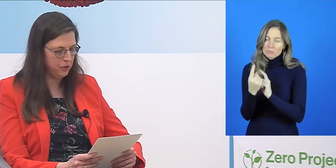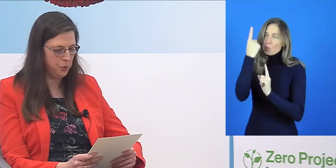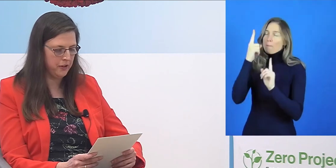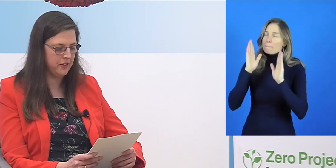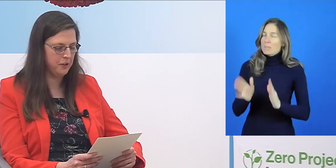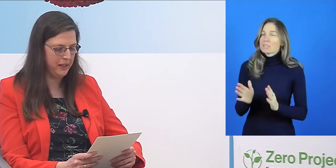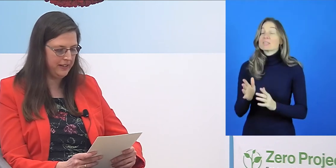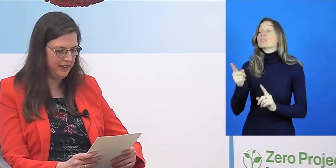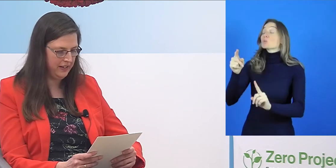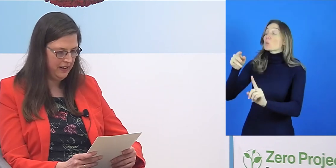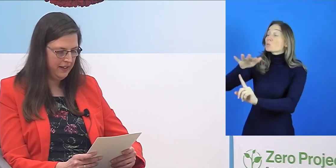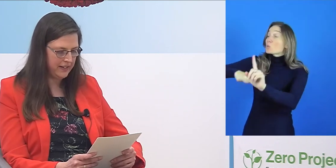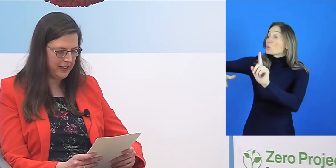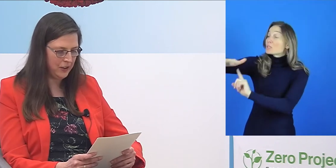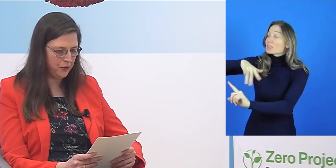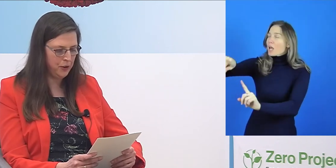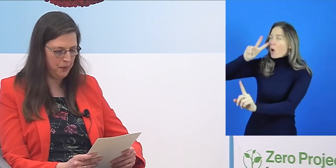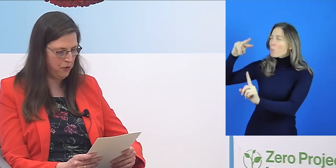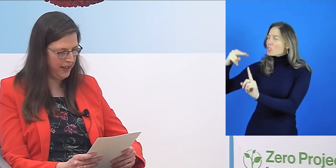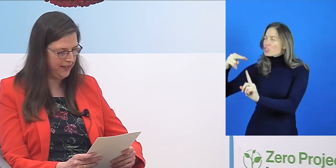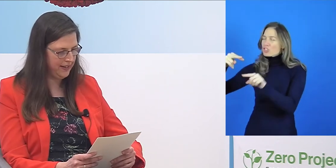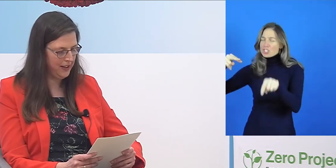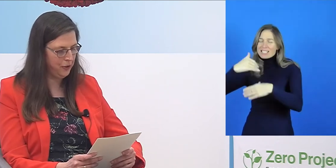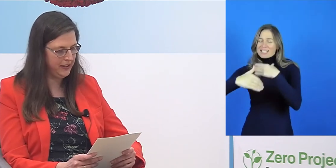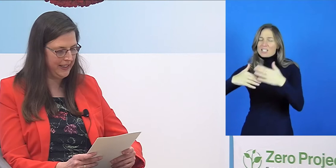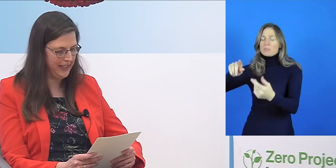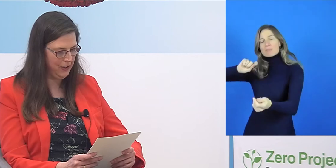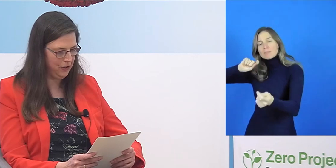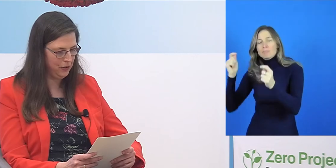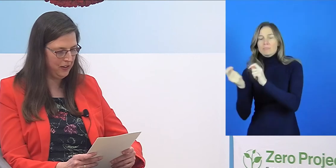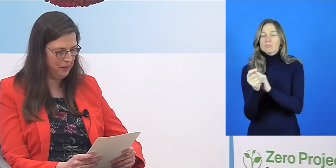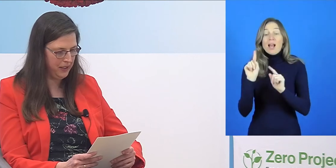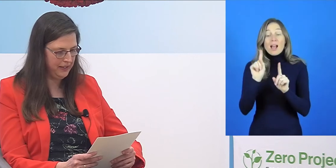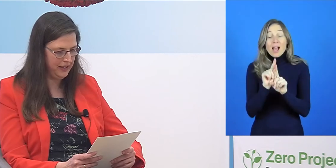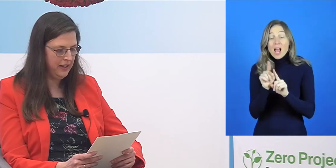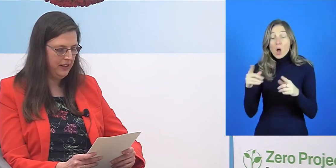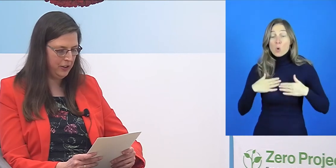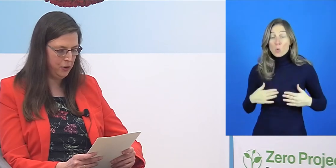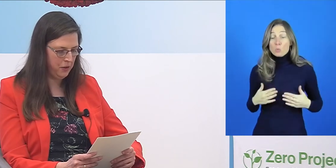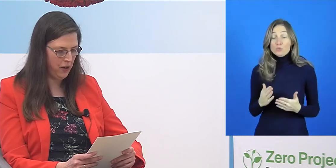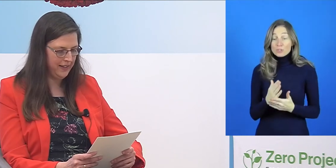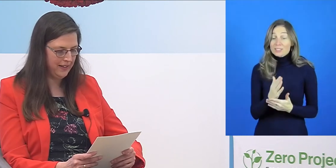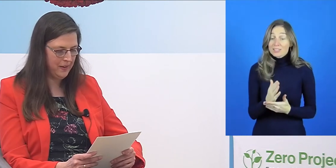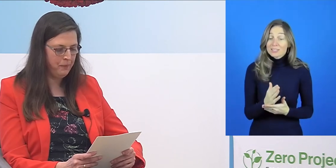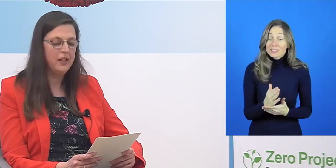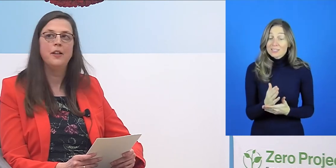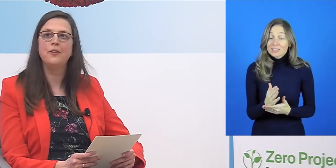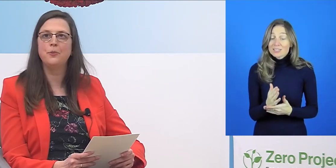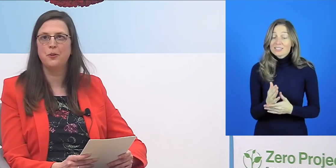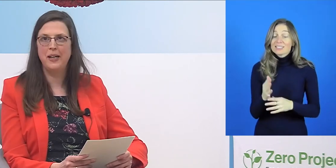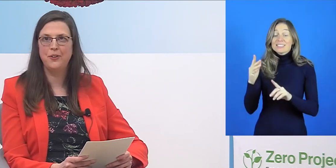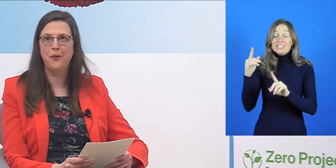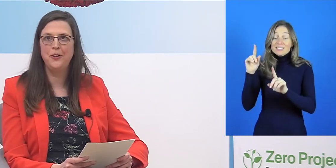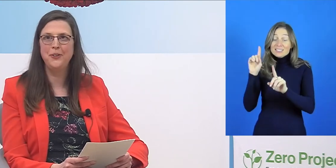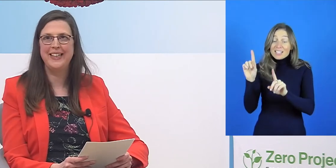perception towards disability, standing for human rights, and her dedication to disability and human rights is